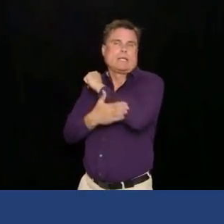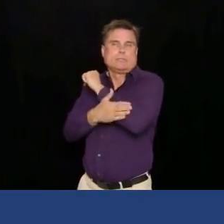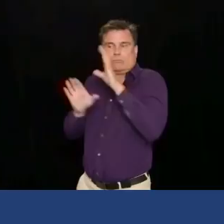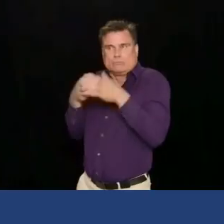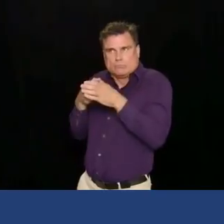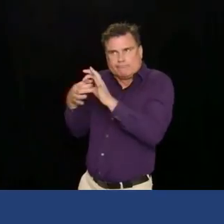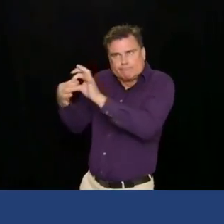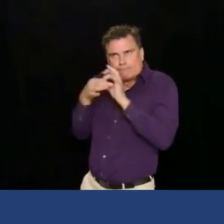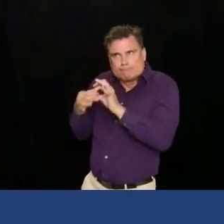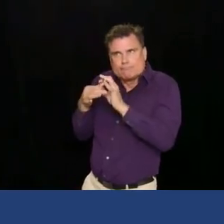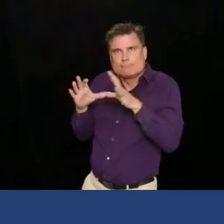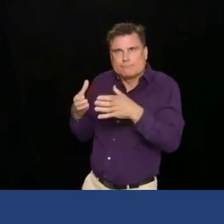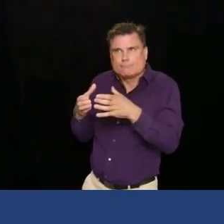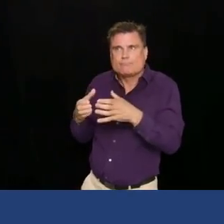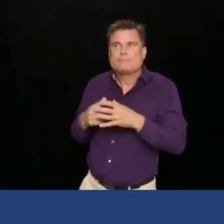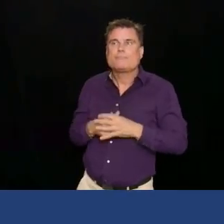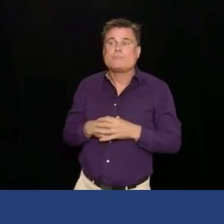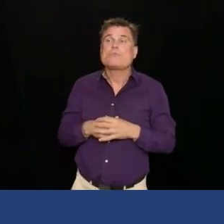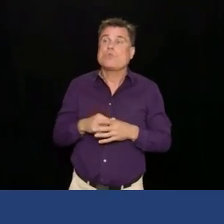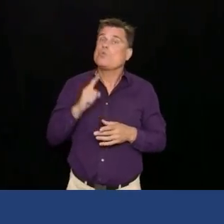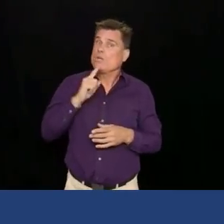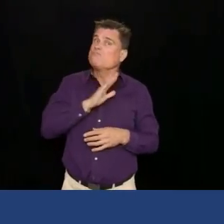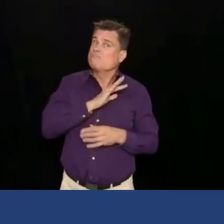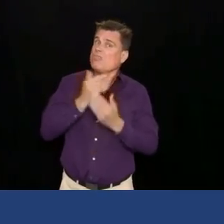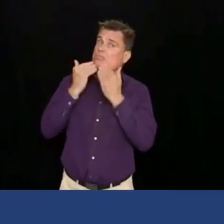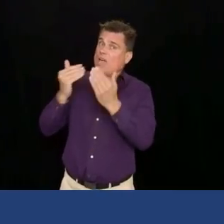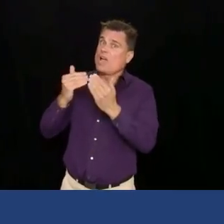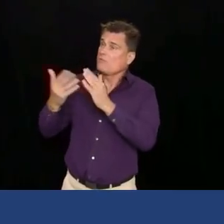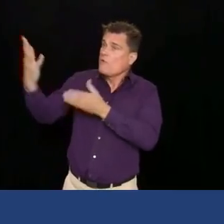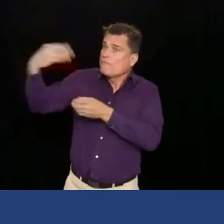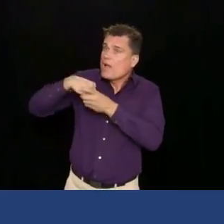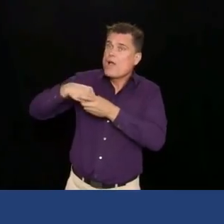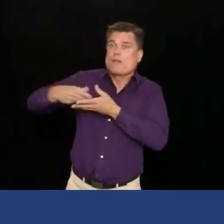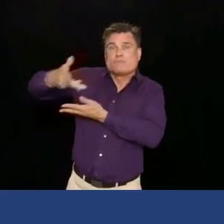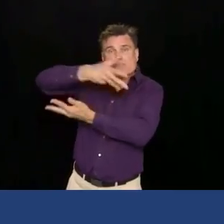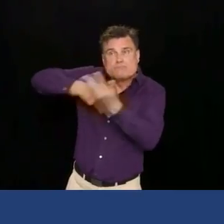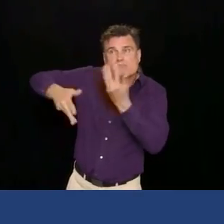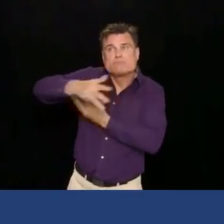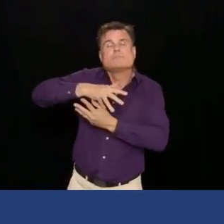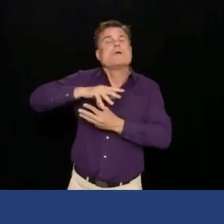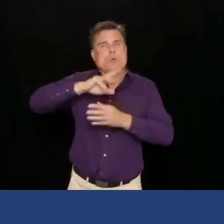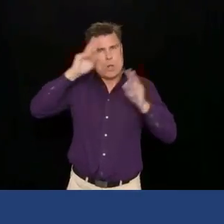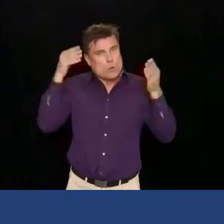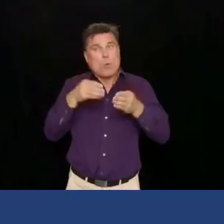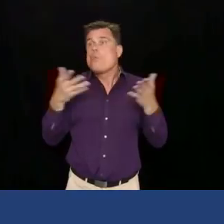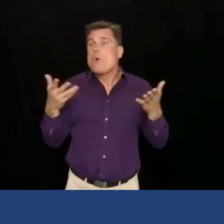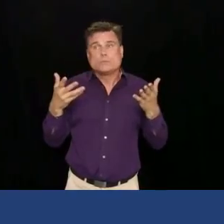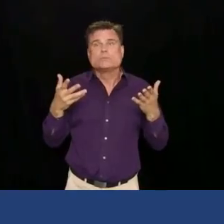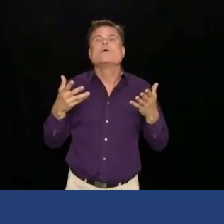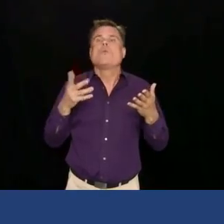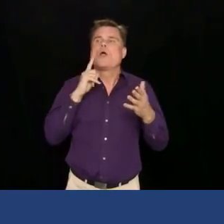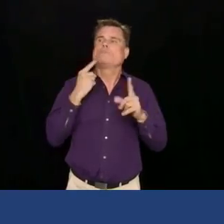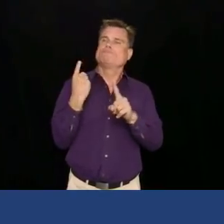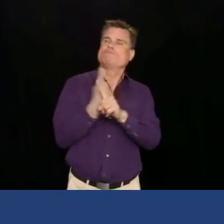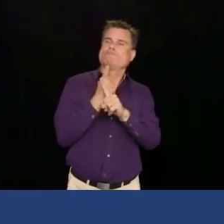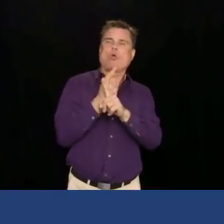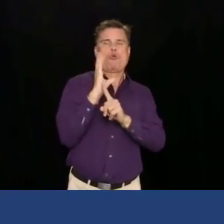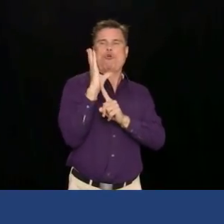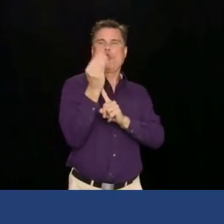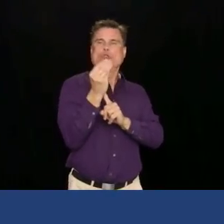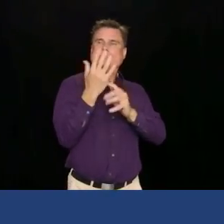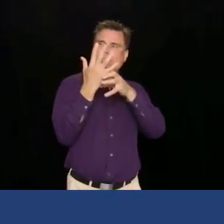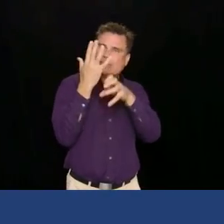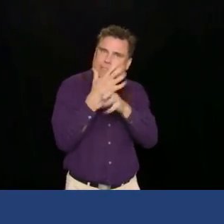those relationships we have, and that together we will work toward new long-term care facilities that are culturally safe and which